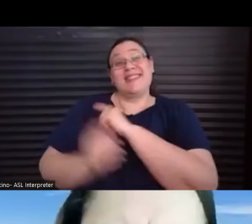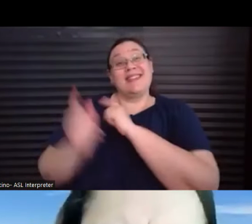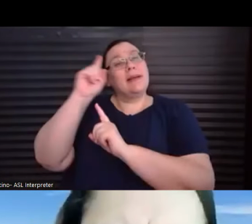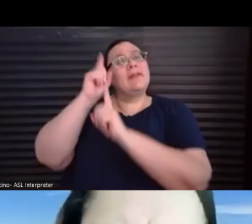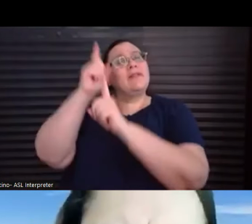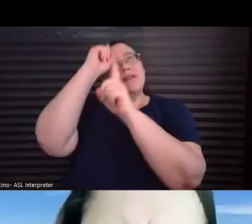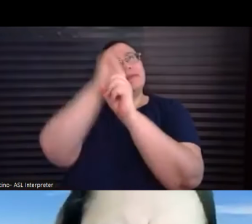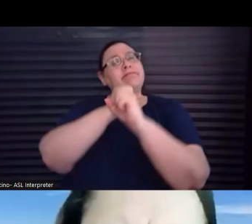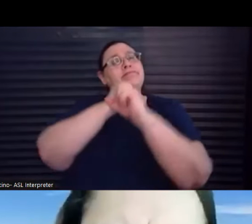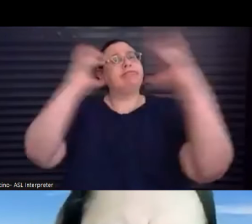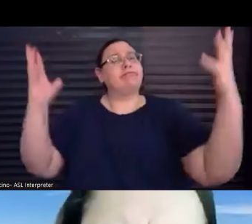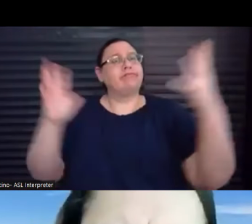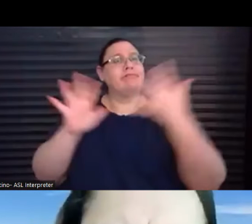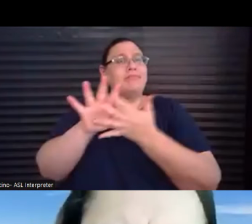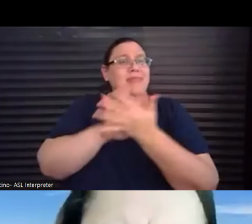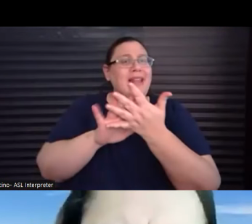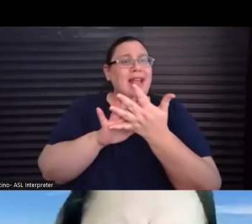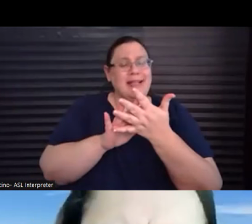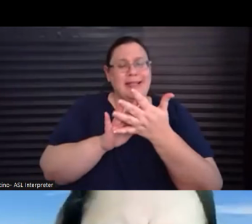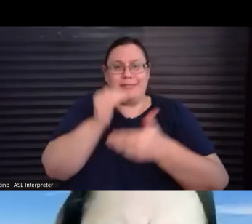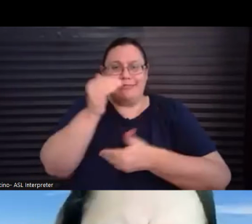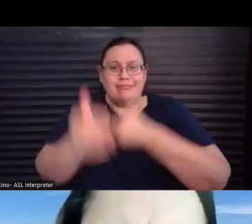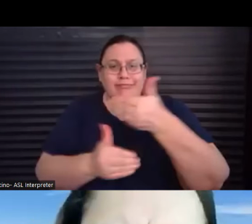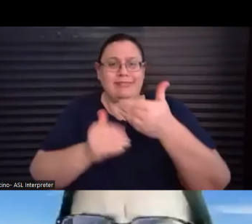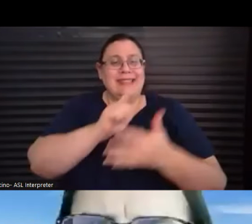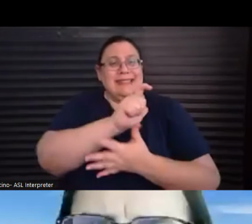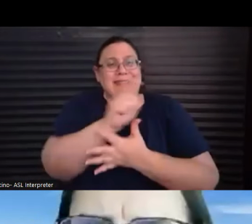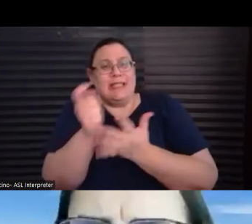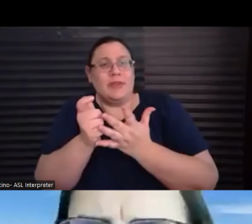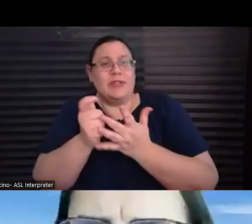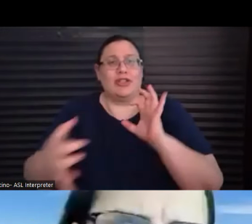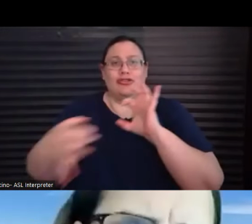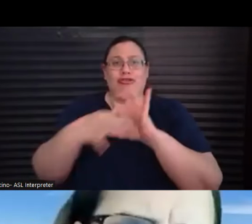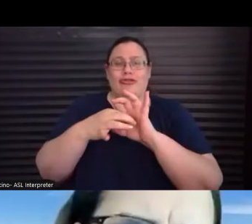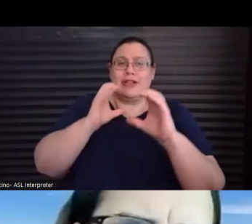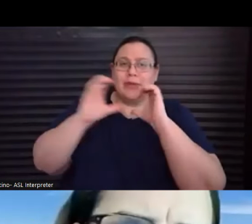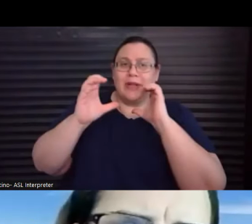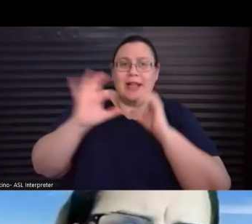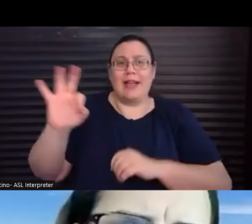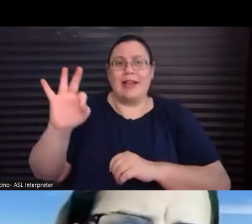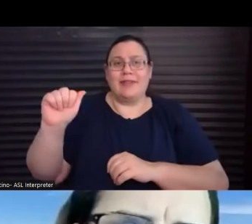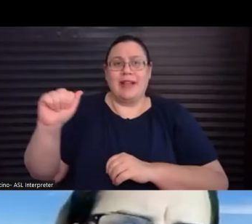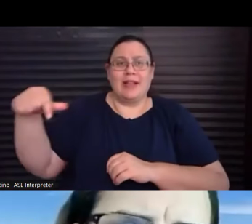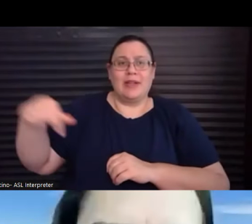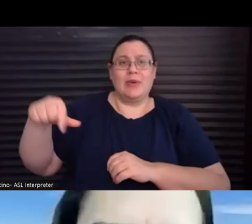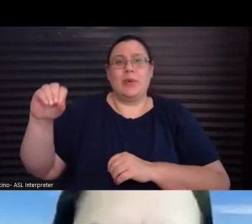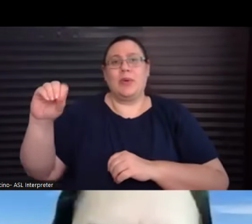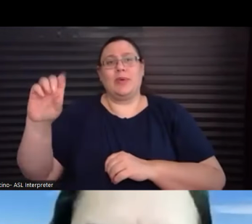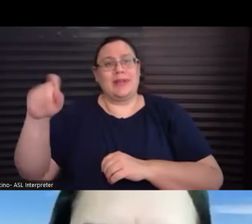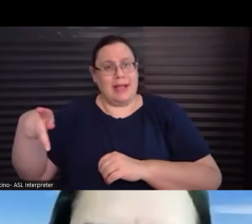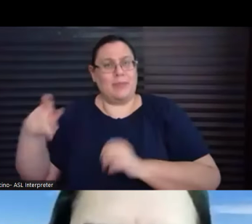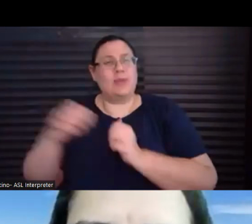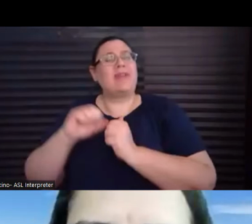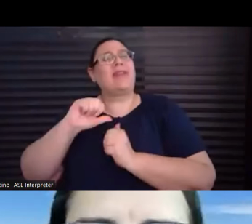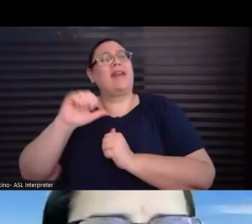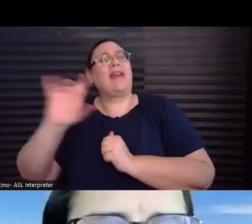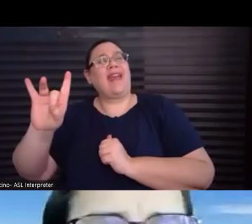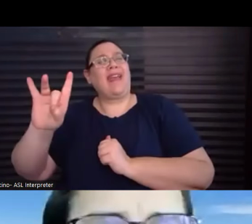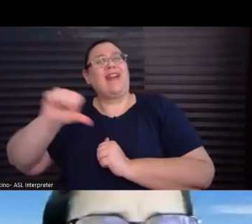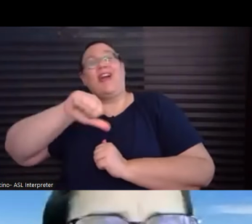blending, braiding, and sequencing joint communication and FAQ ODEP, along with 8 other federal agencies,